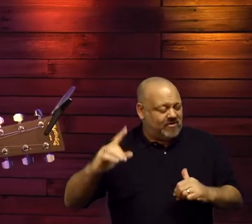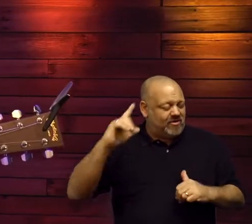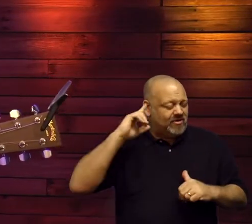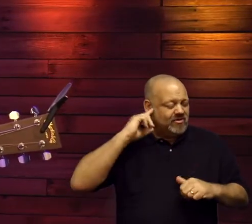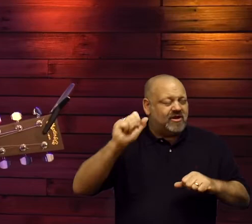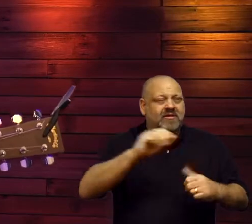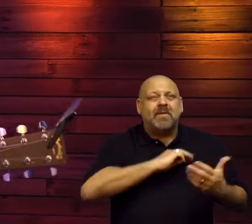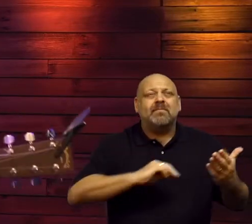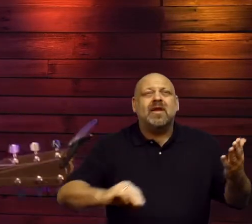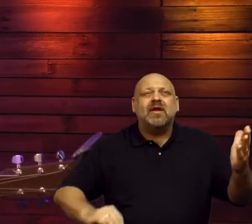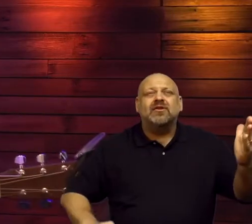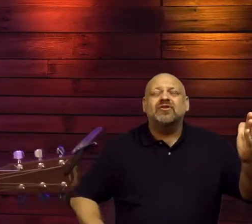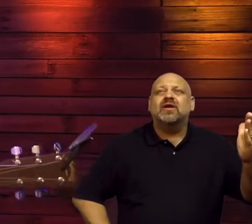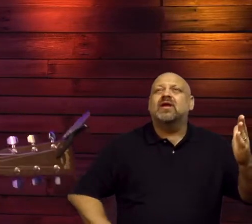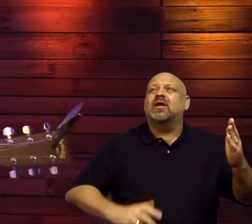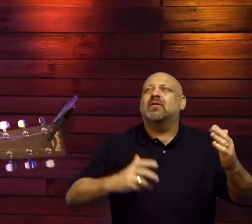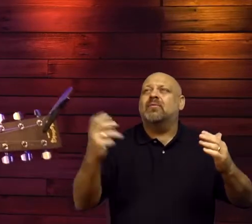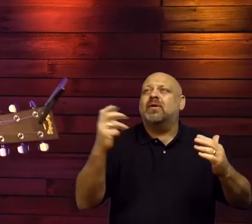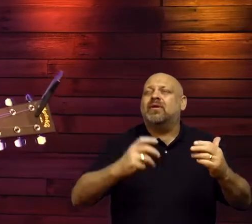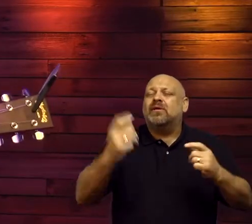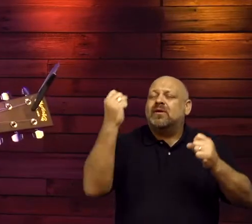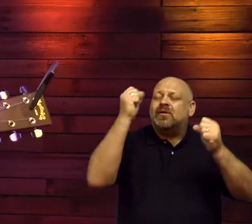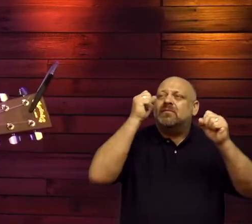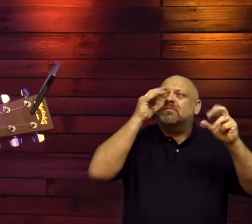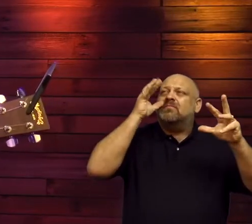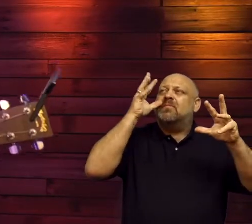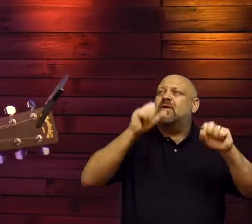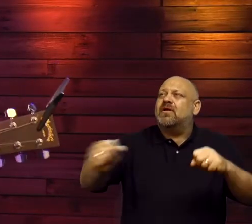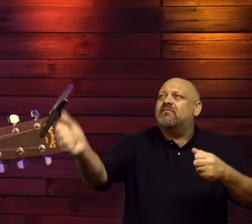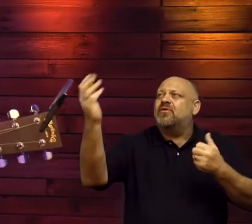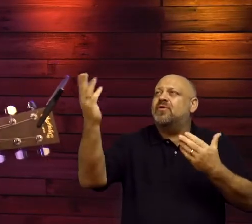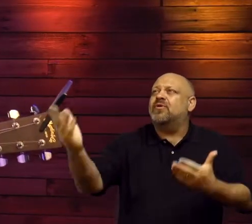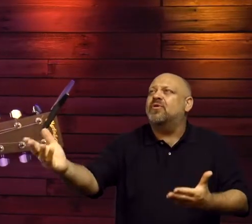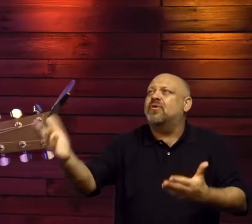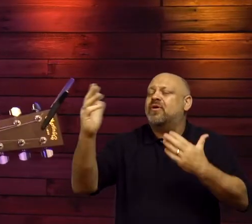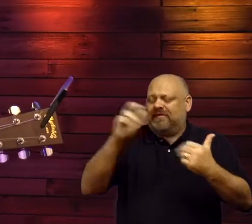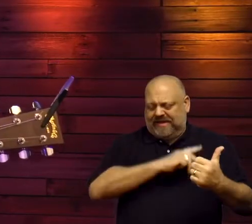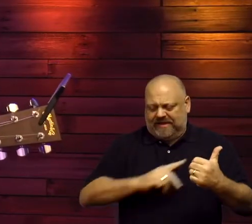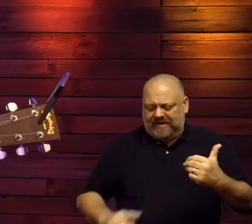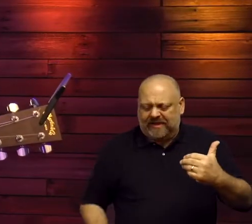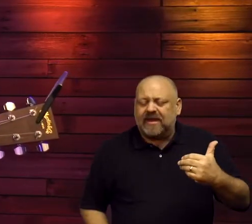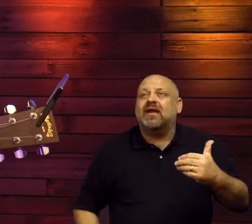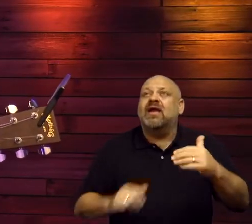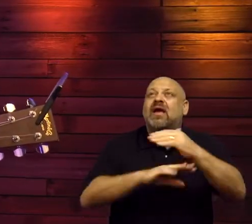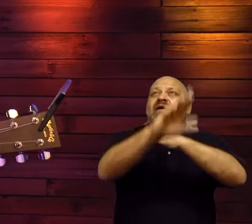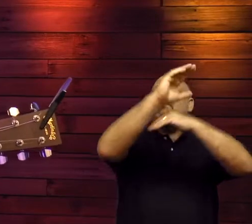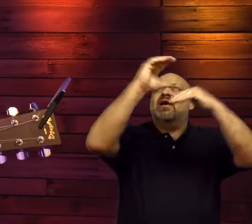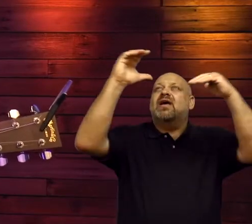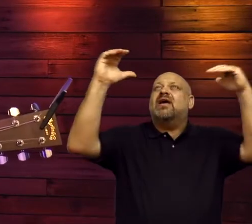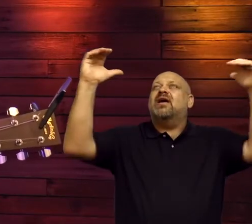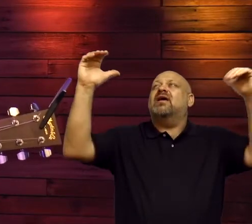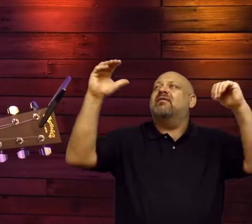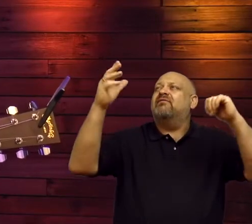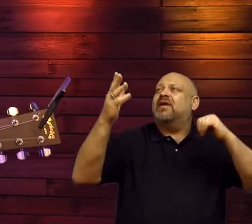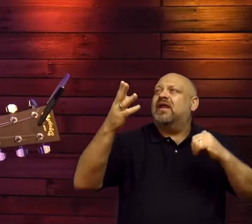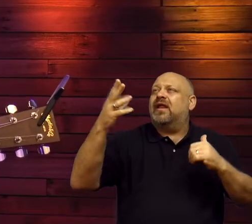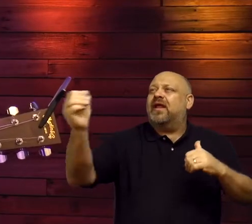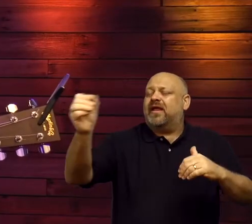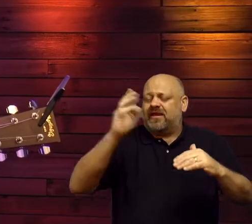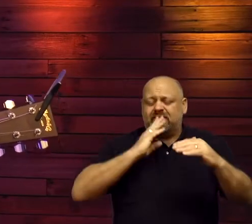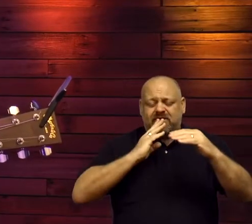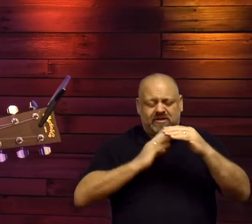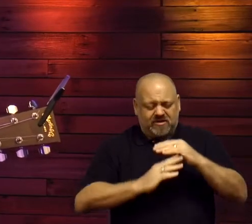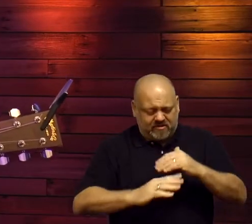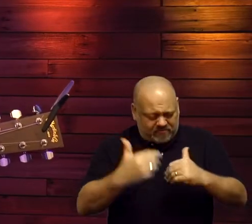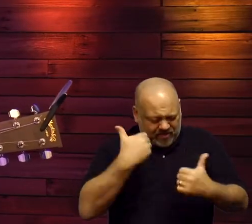The majesty and wonder of you, King of heaven, in